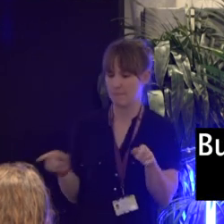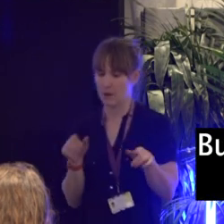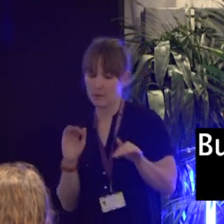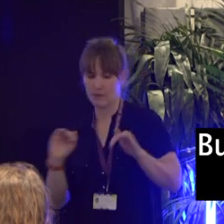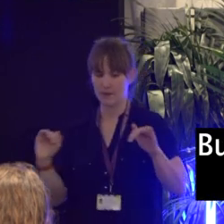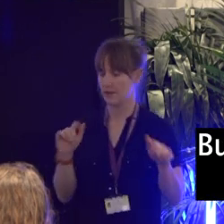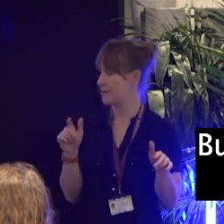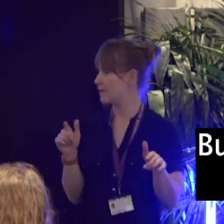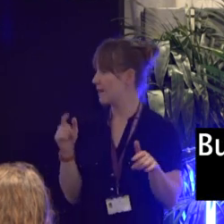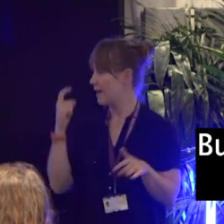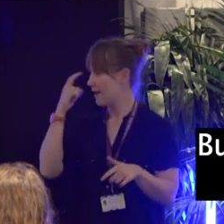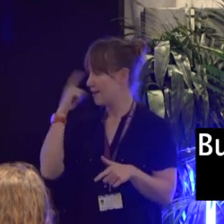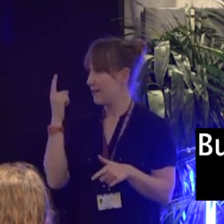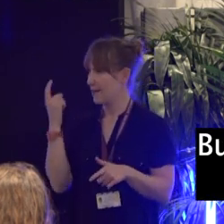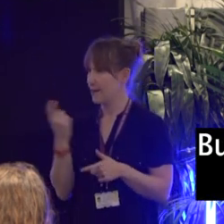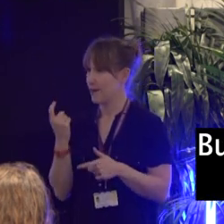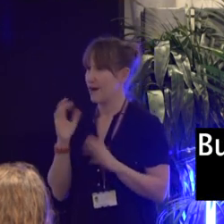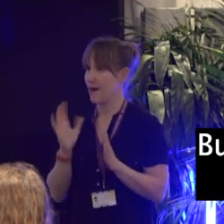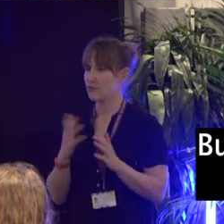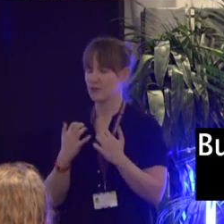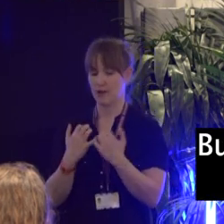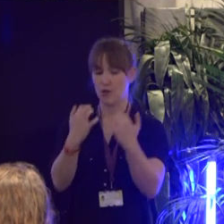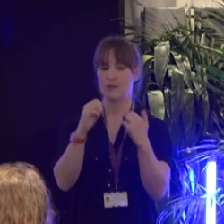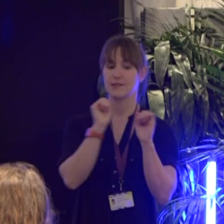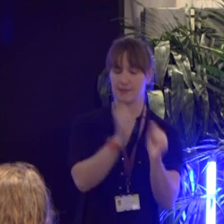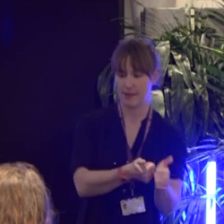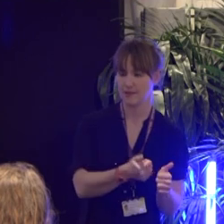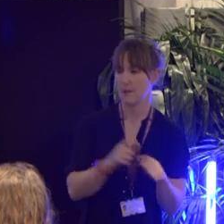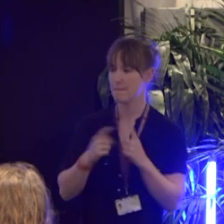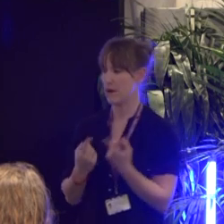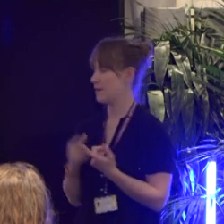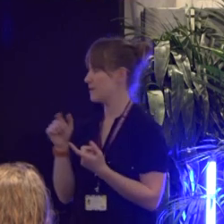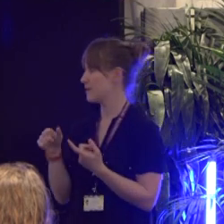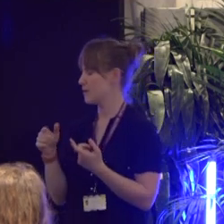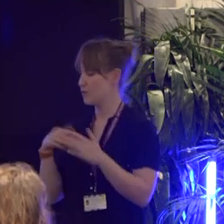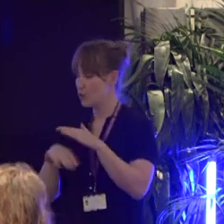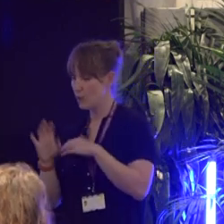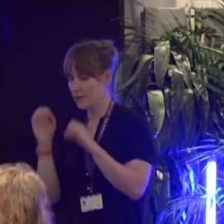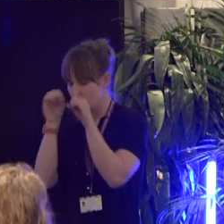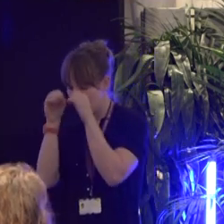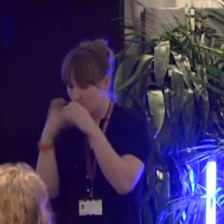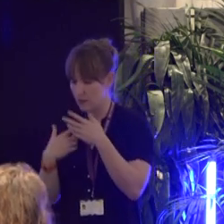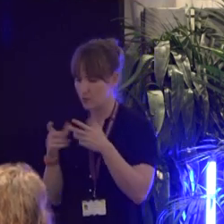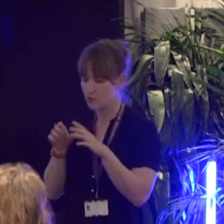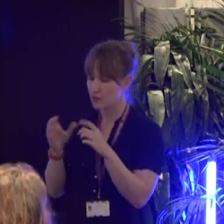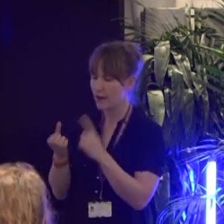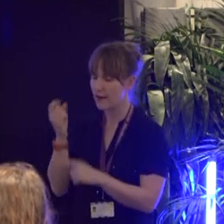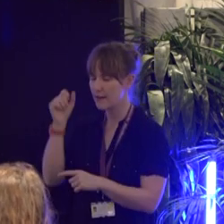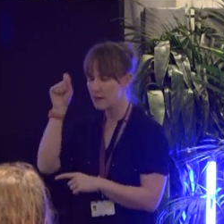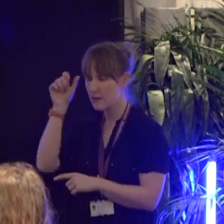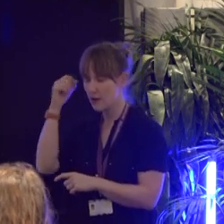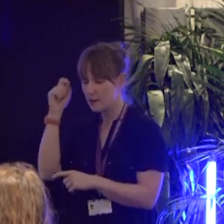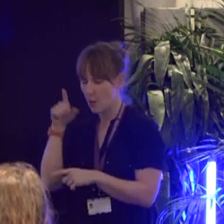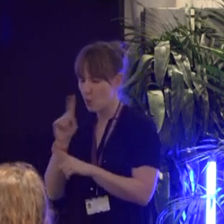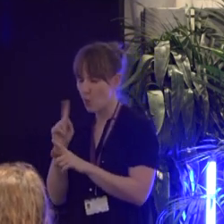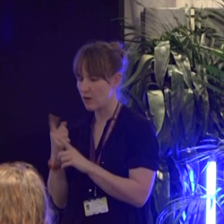also wonder where the innovation is. If we're going into Google to see what everyone's searching, how do we find the thing that we didn't know we needed, but